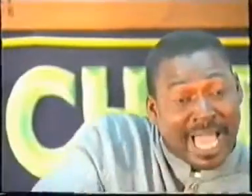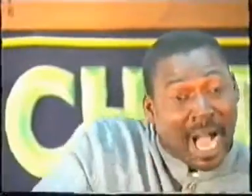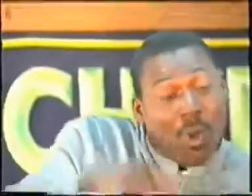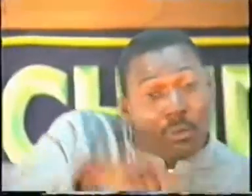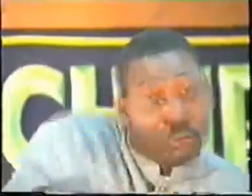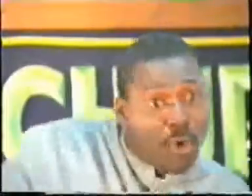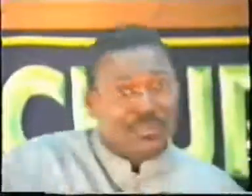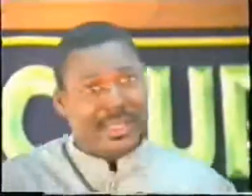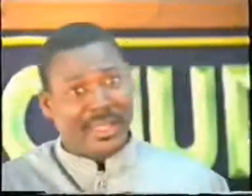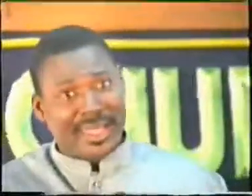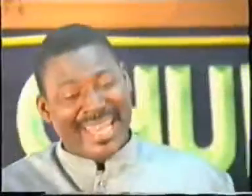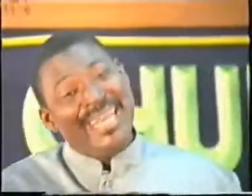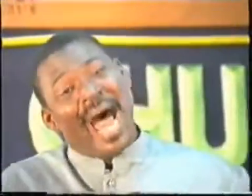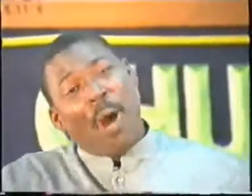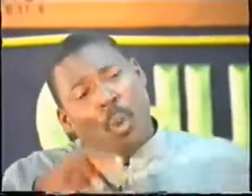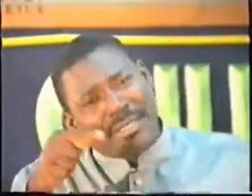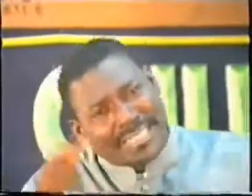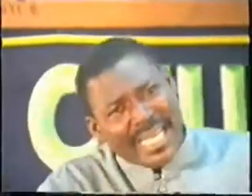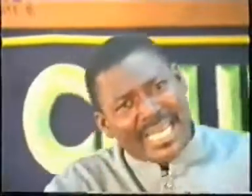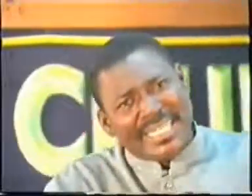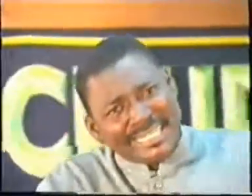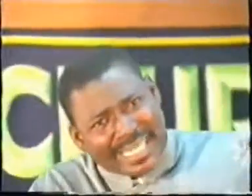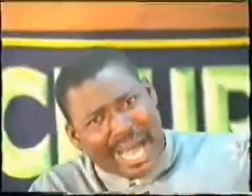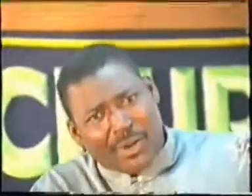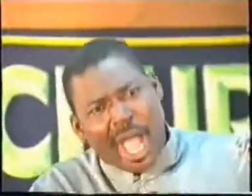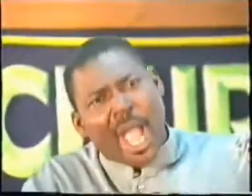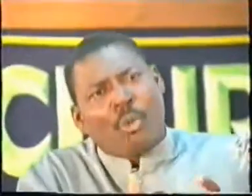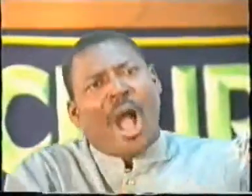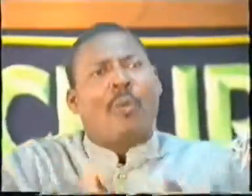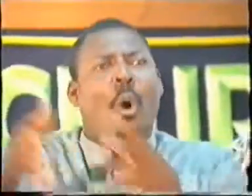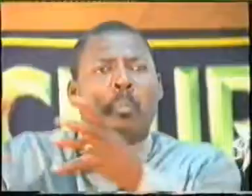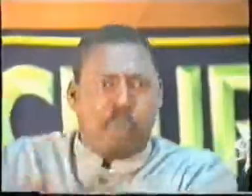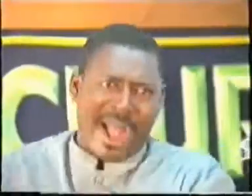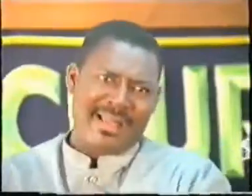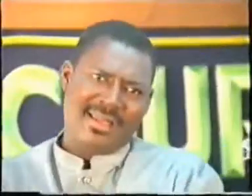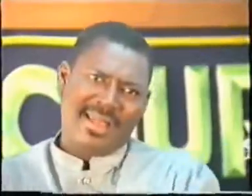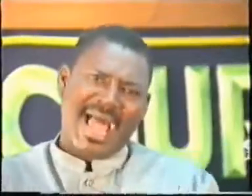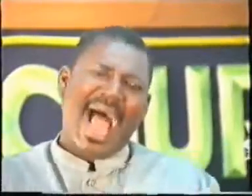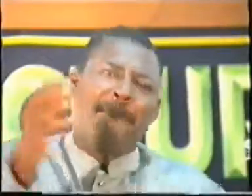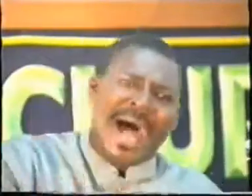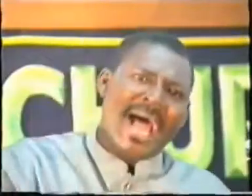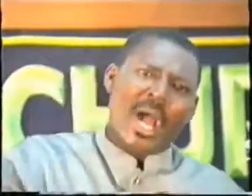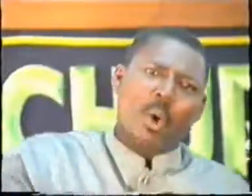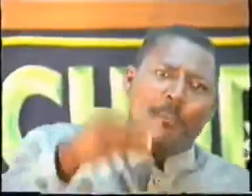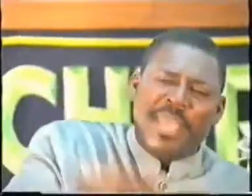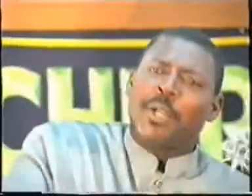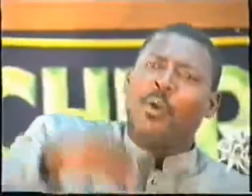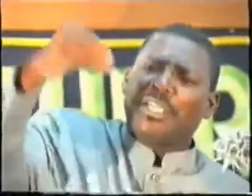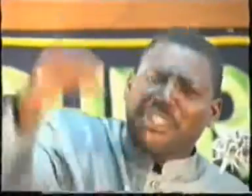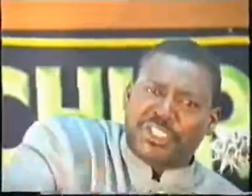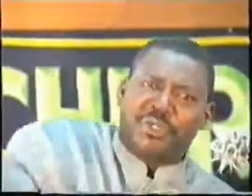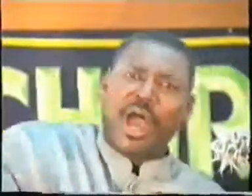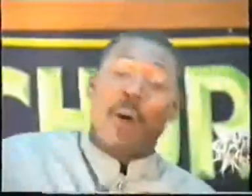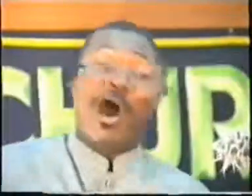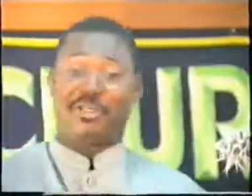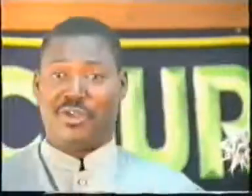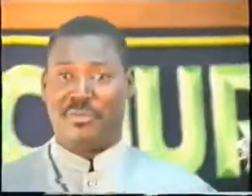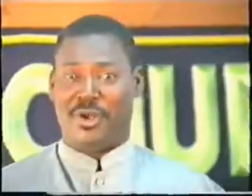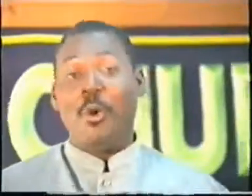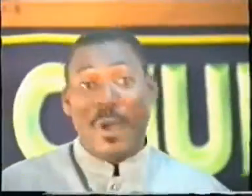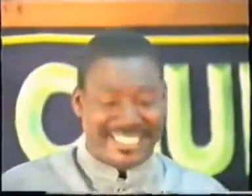wasase bi a wakɔtɔn na wɔde ne sika no ɛkɔ akɔboa ama obi a ne ho akyere no